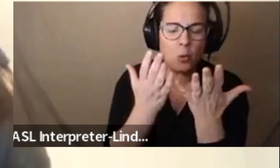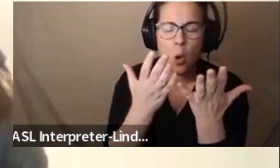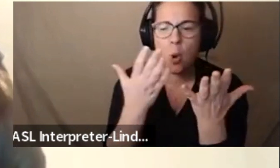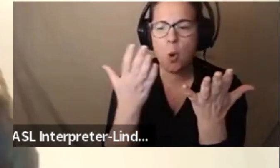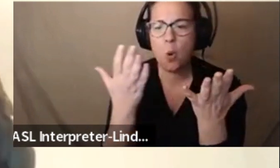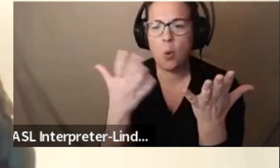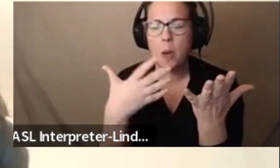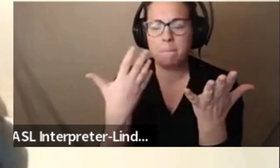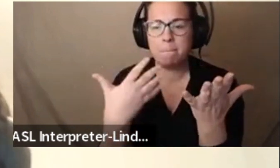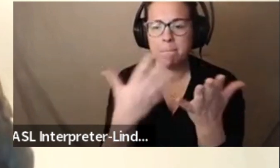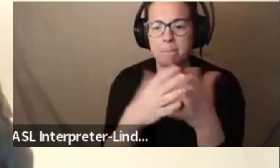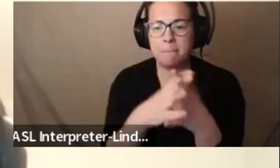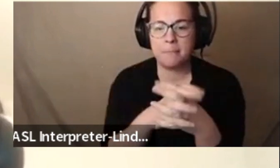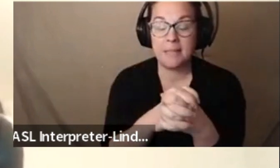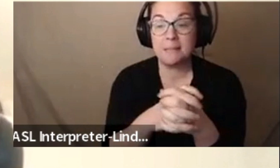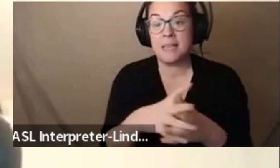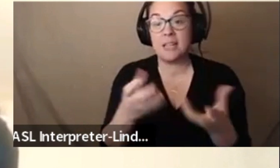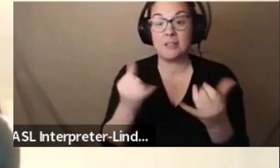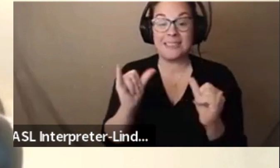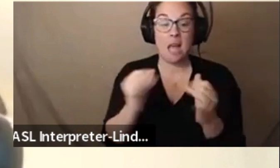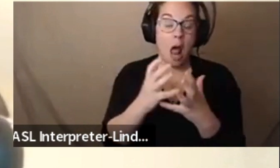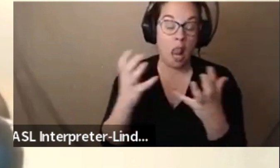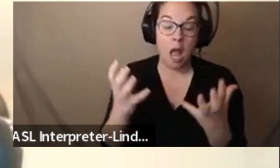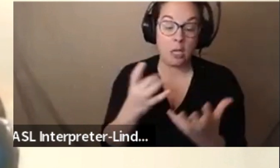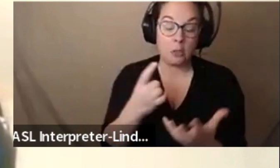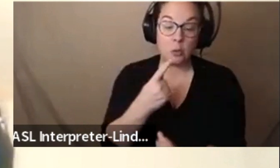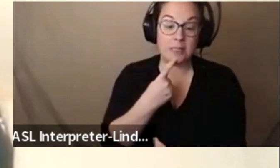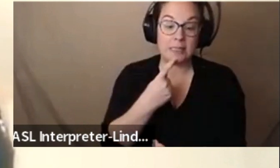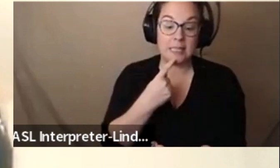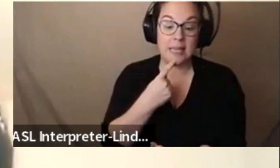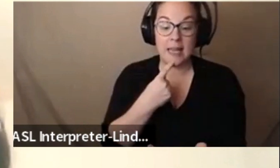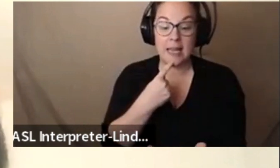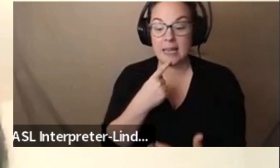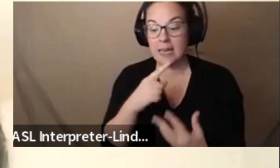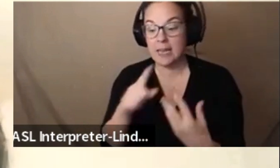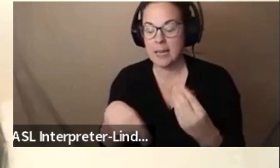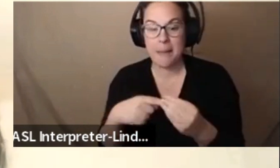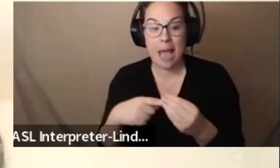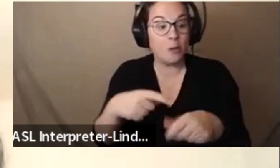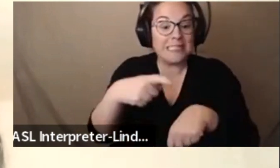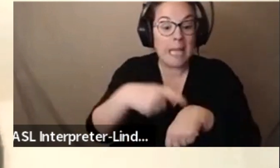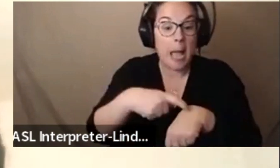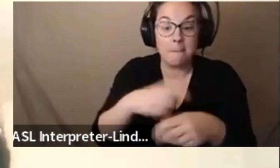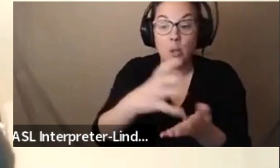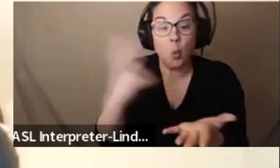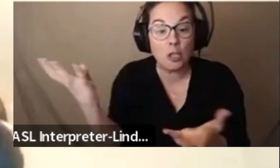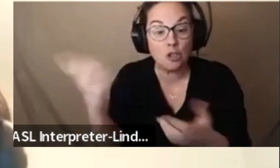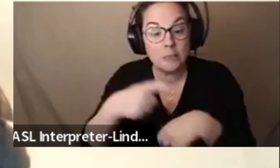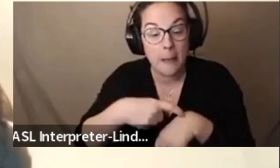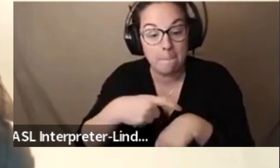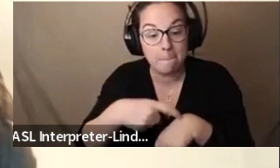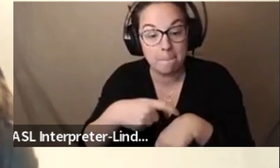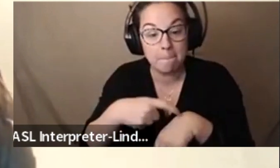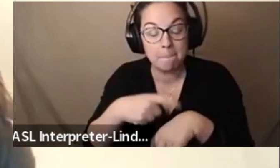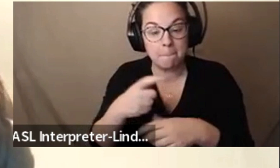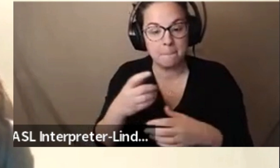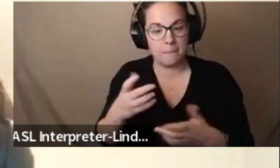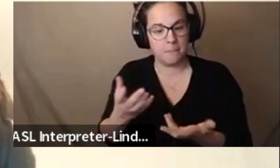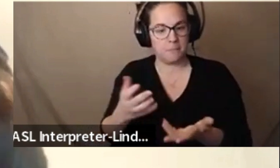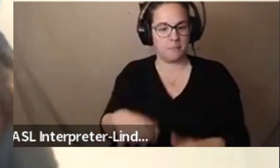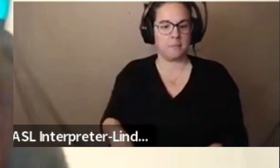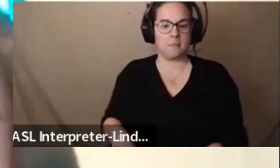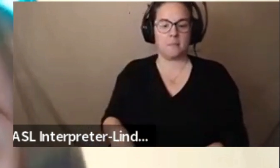necessarily how further. I think there's definitely a lot to say on queer tie and queer